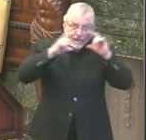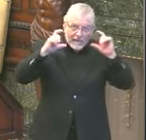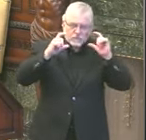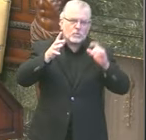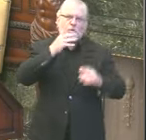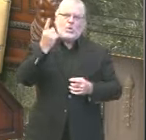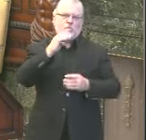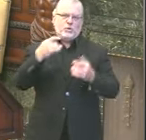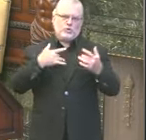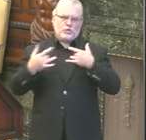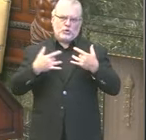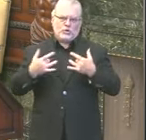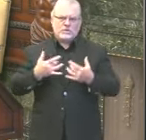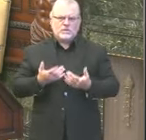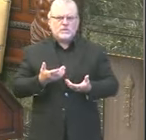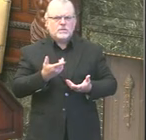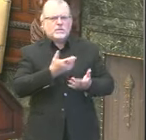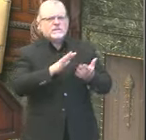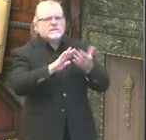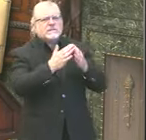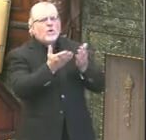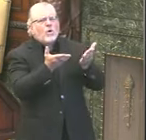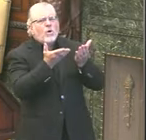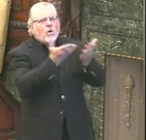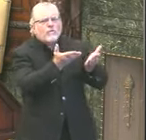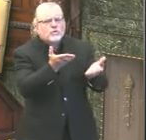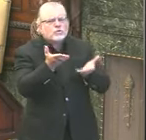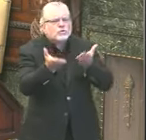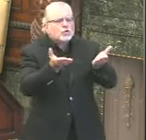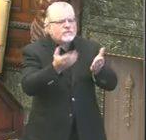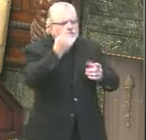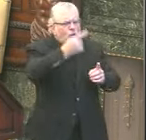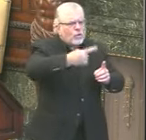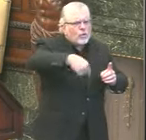offering to curb the spread of COVID-19 to that group?